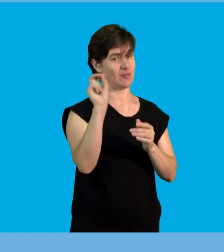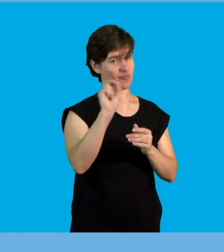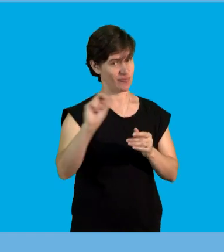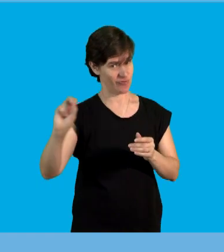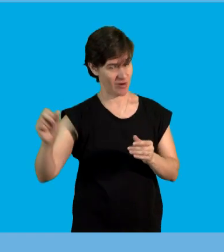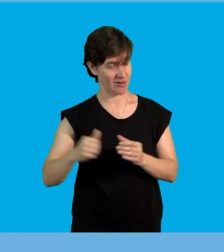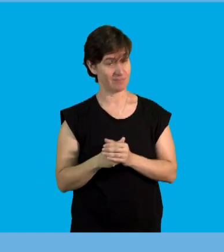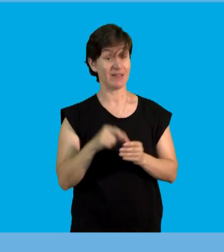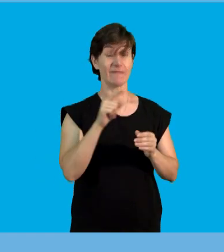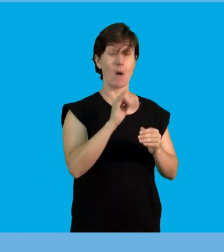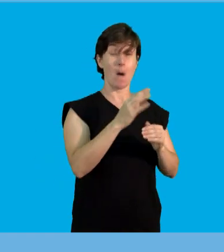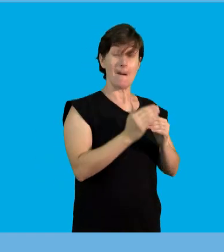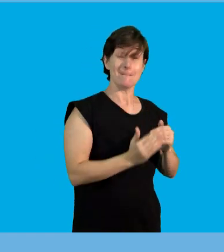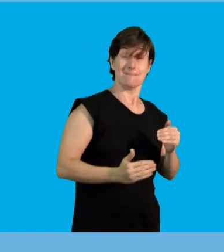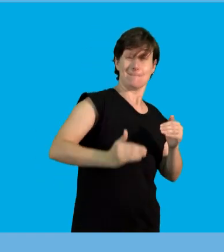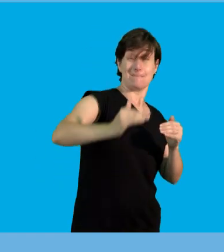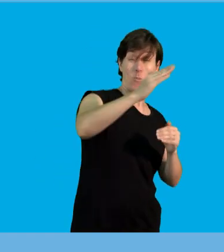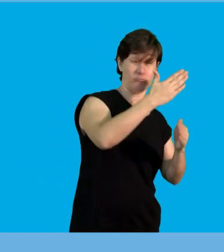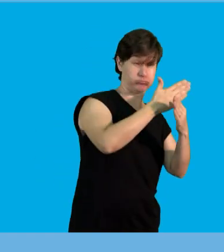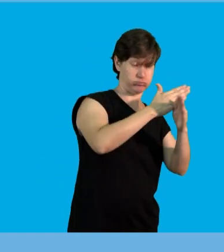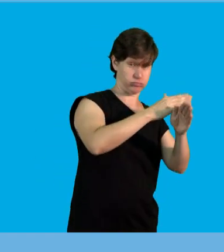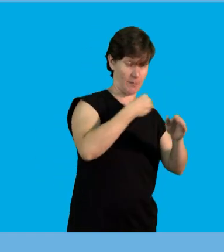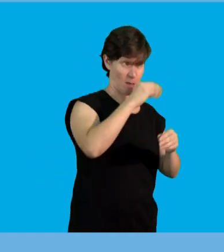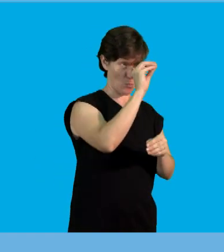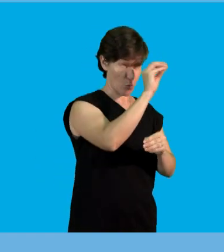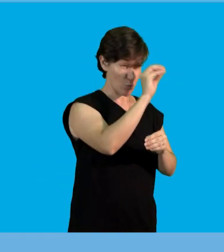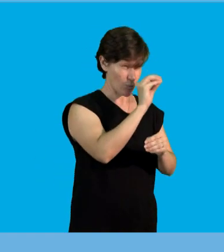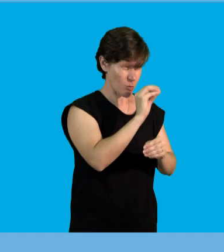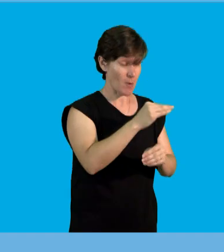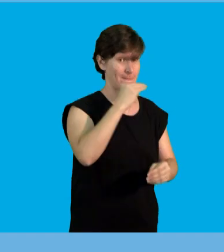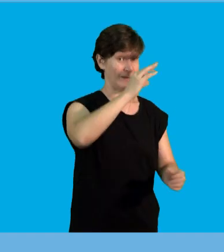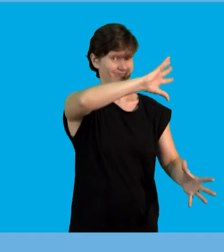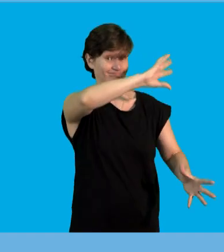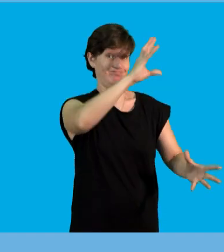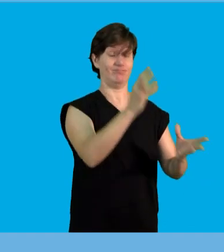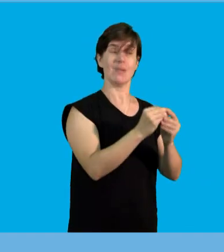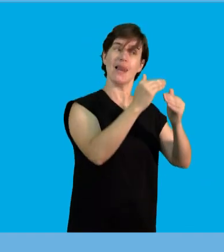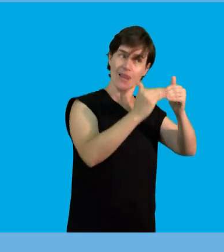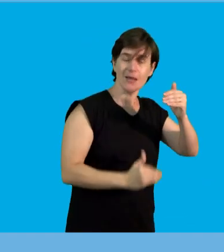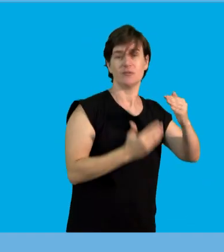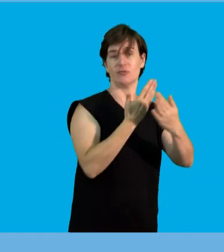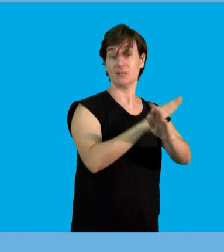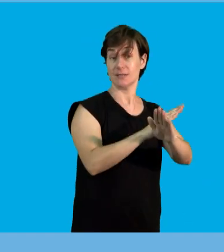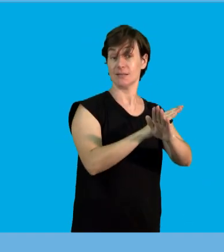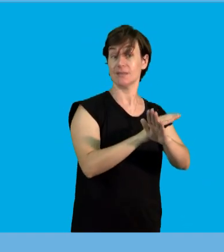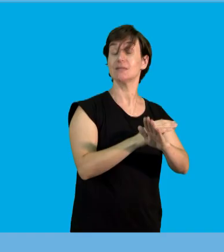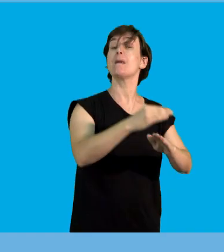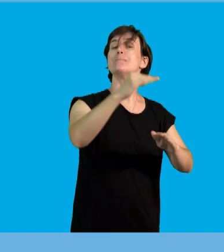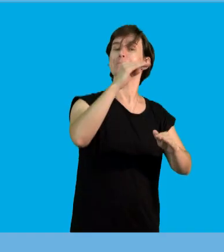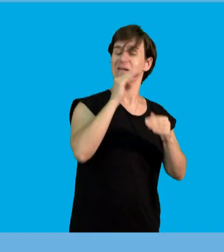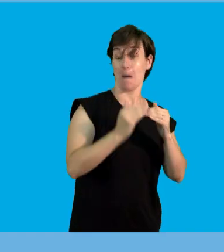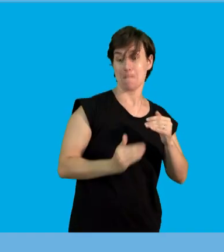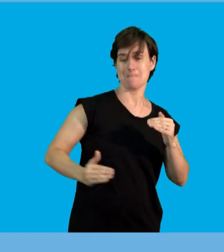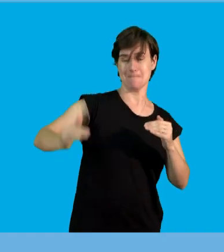more resistors, it is going to have more current. So more resistors means